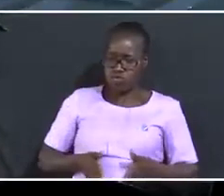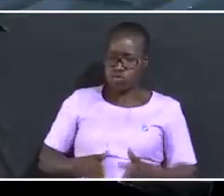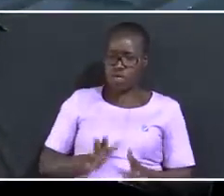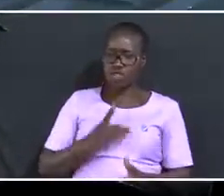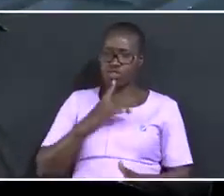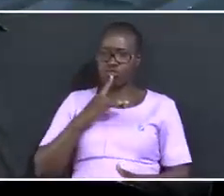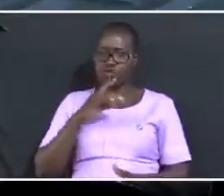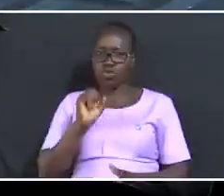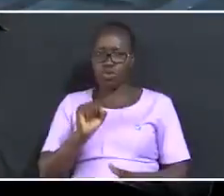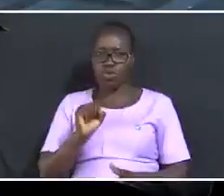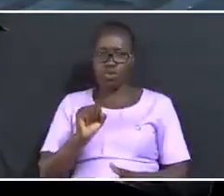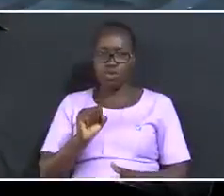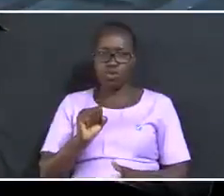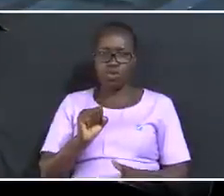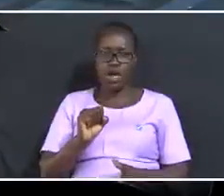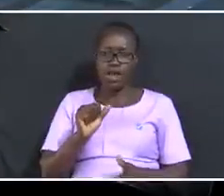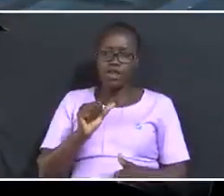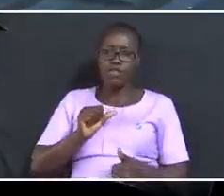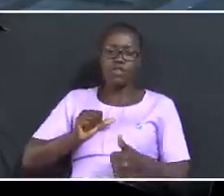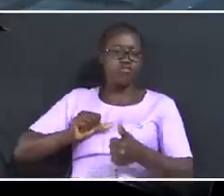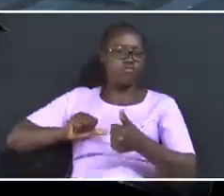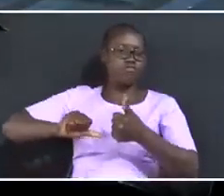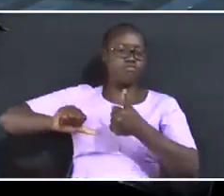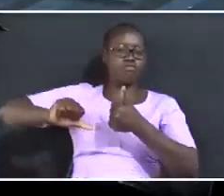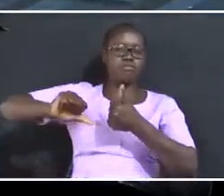So they surround it.